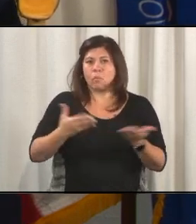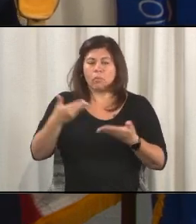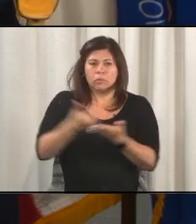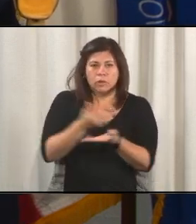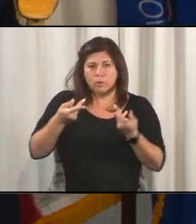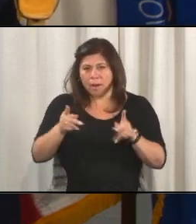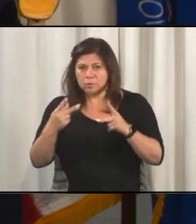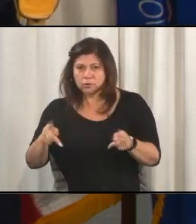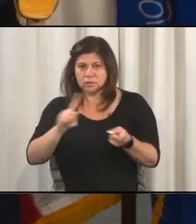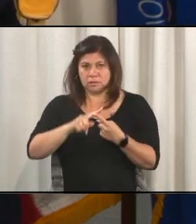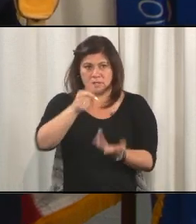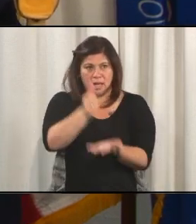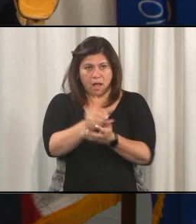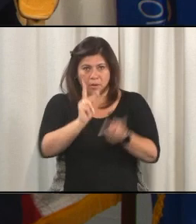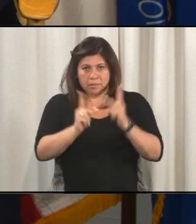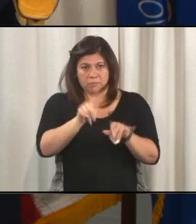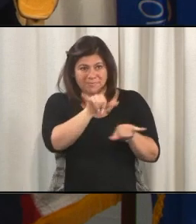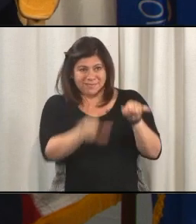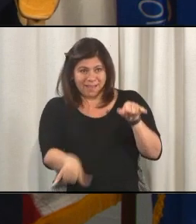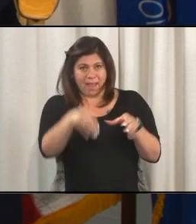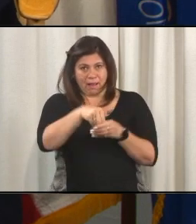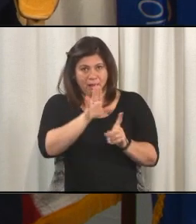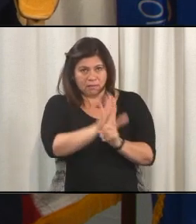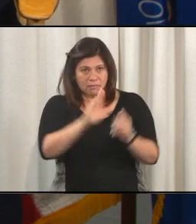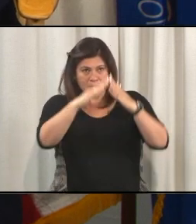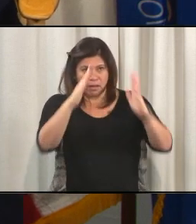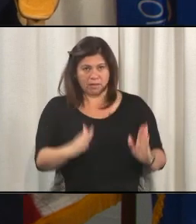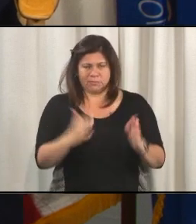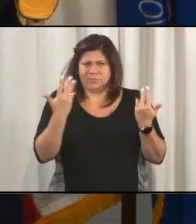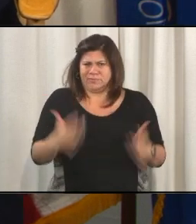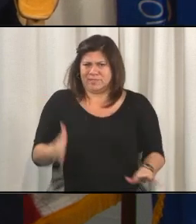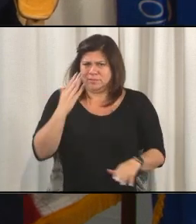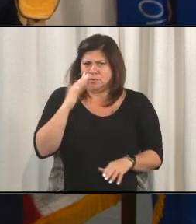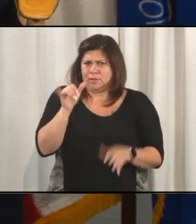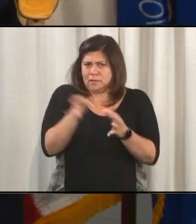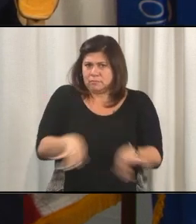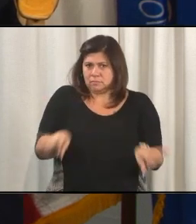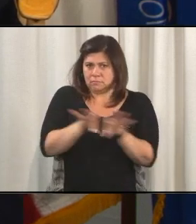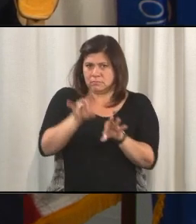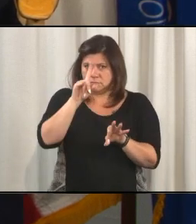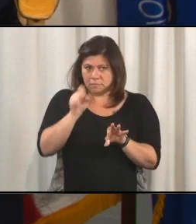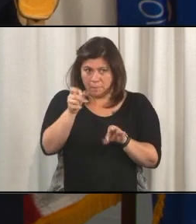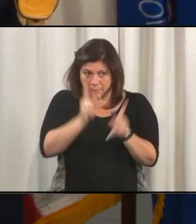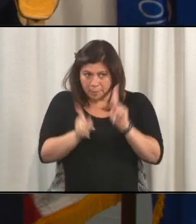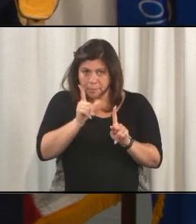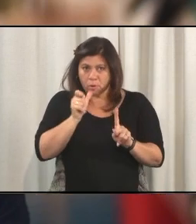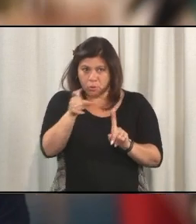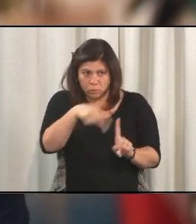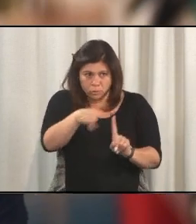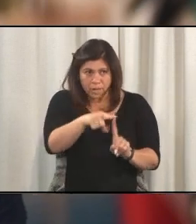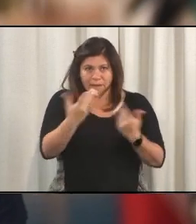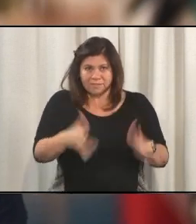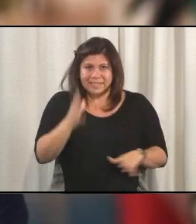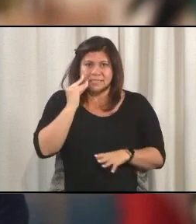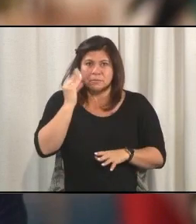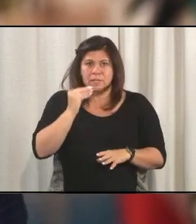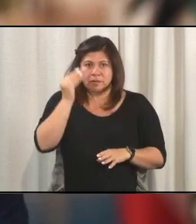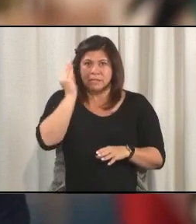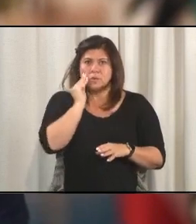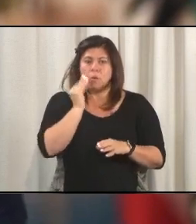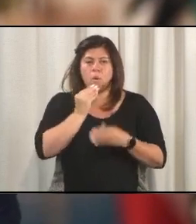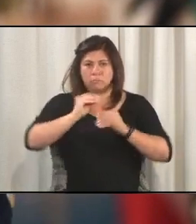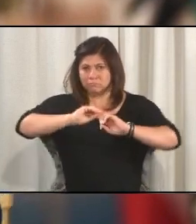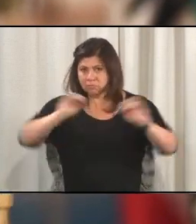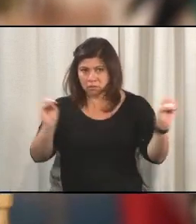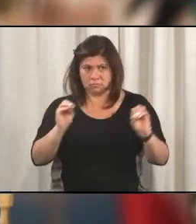people with staying in their housing, which is critically important as we know that a majority of those people experiencing homelessness are doing so for the very